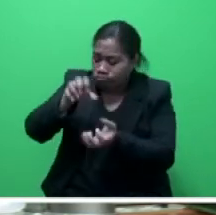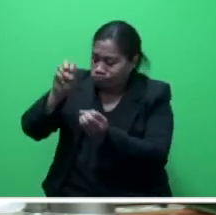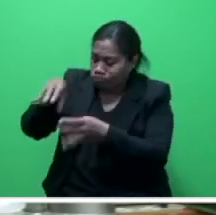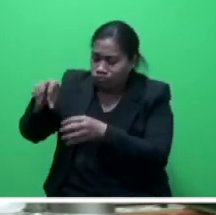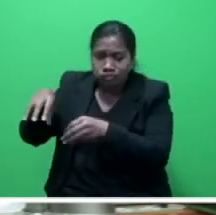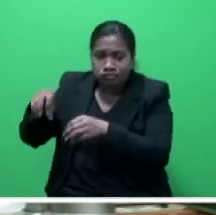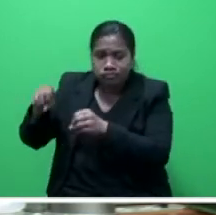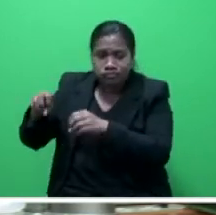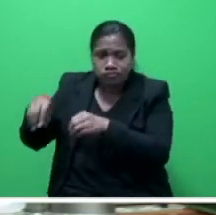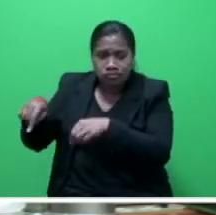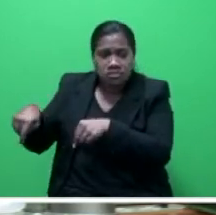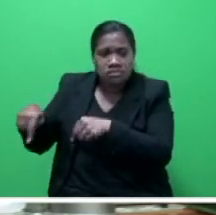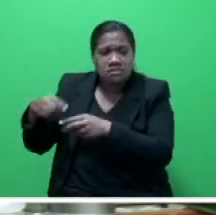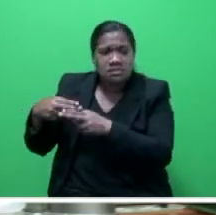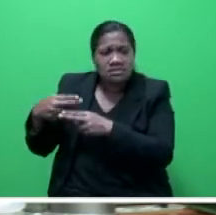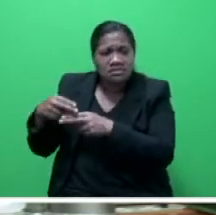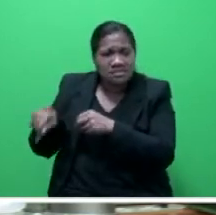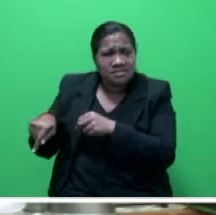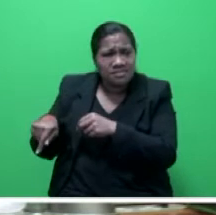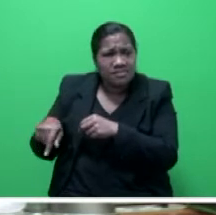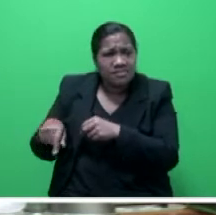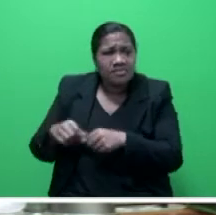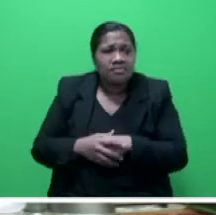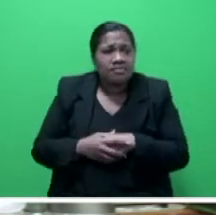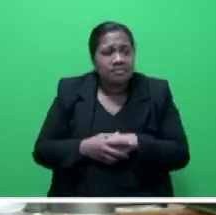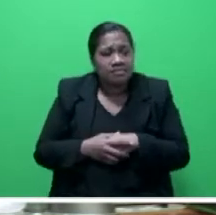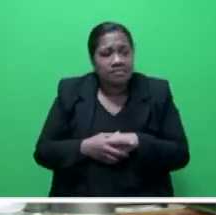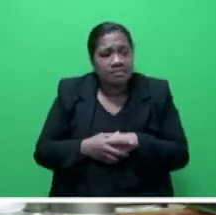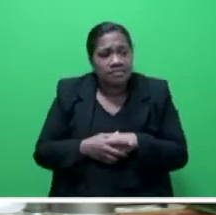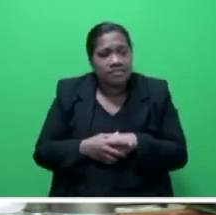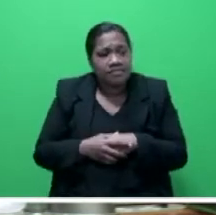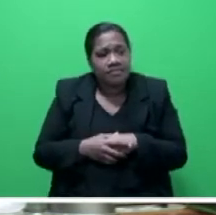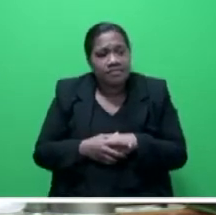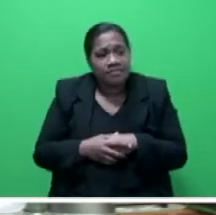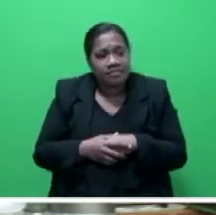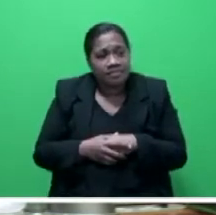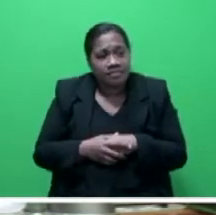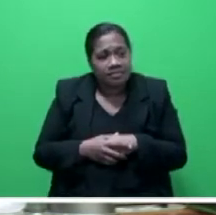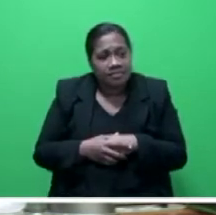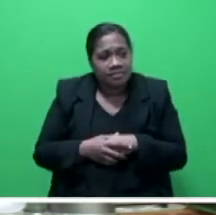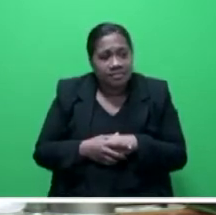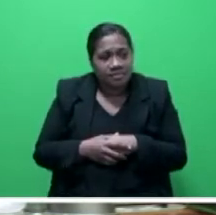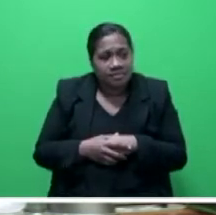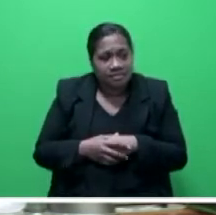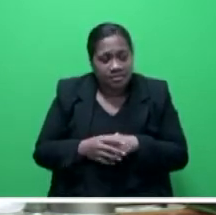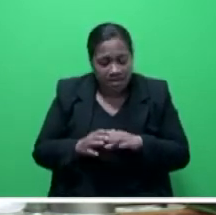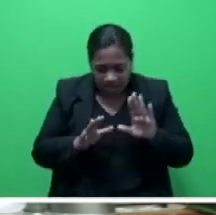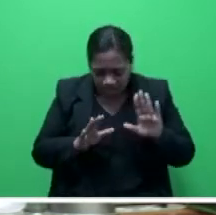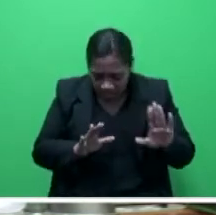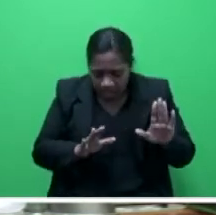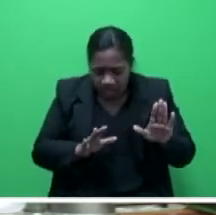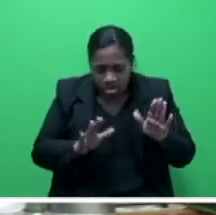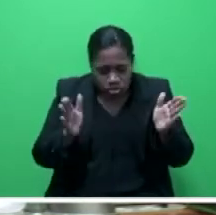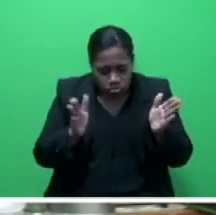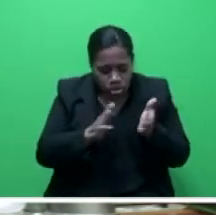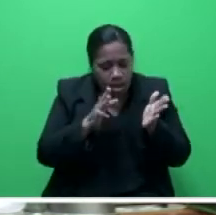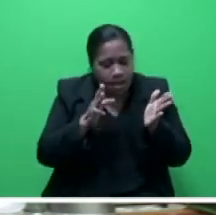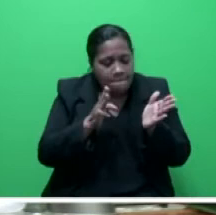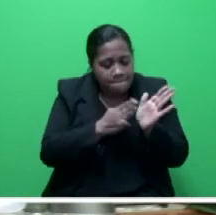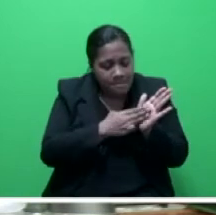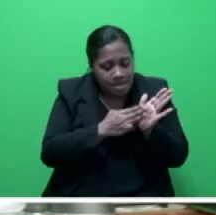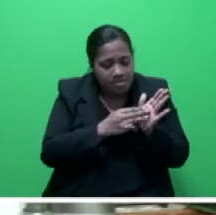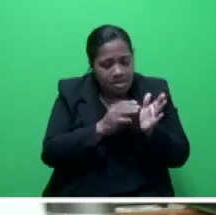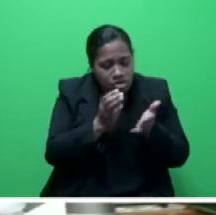fertilizer utilized by this sector alone, let alone the small, medium and commercial farmers. So